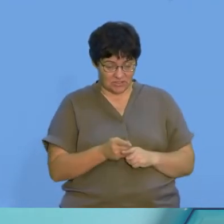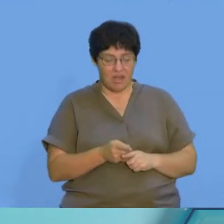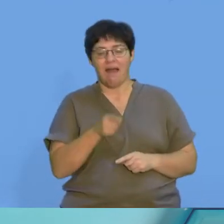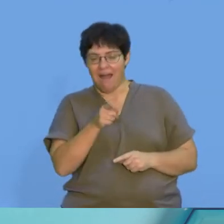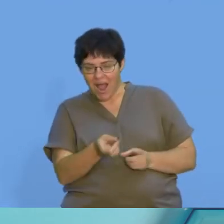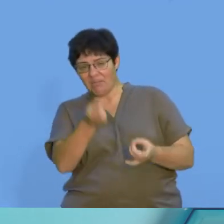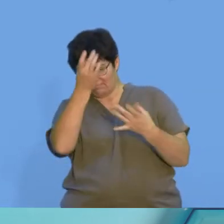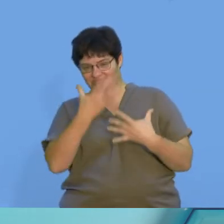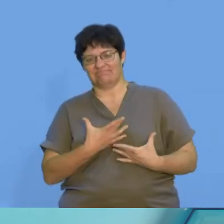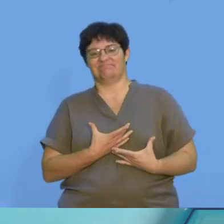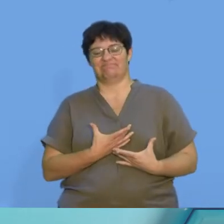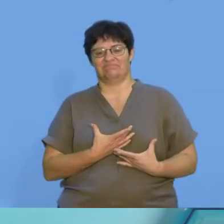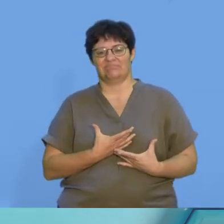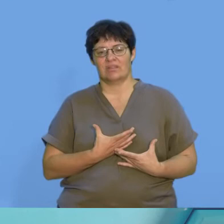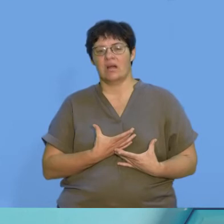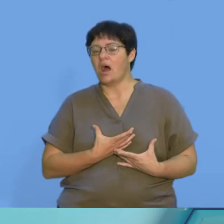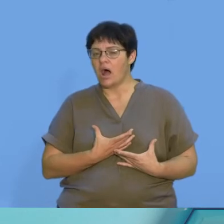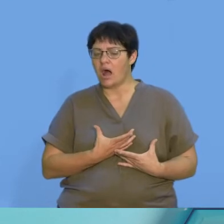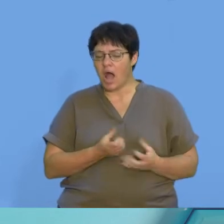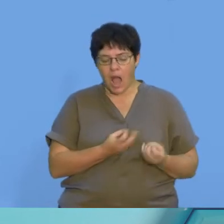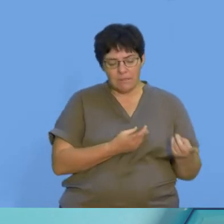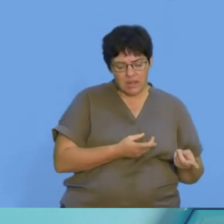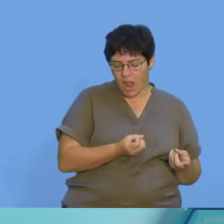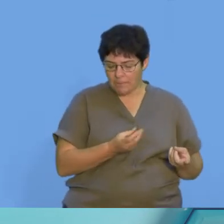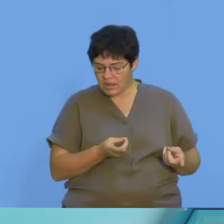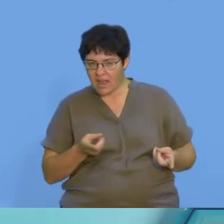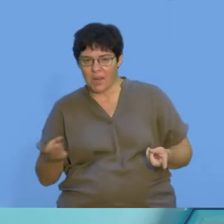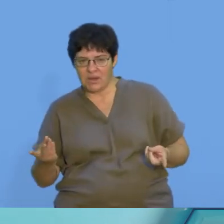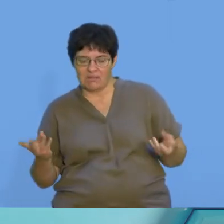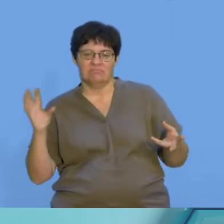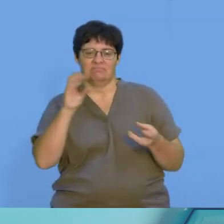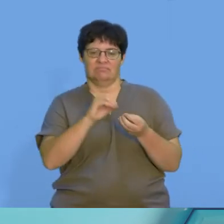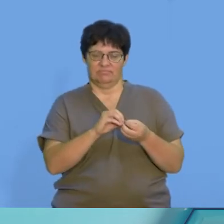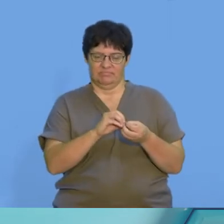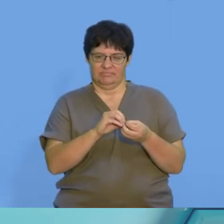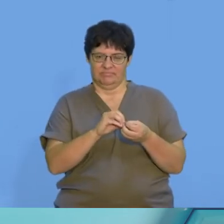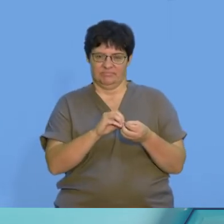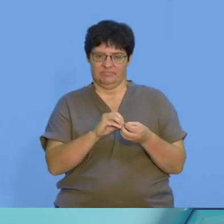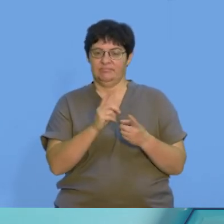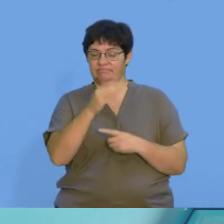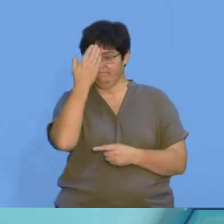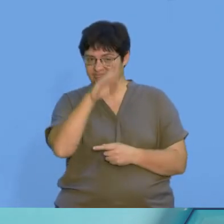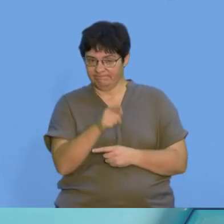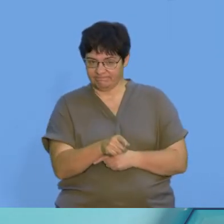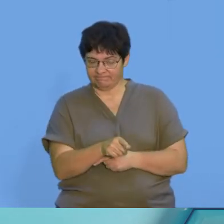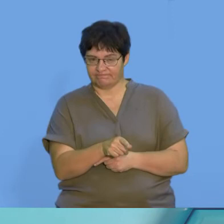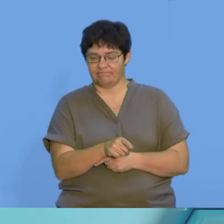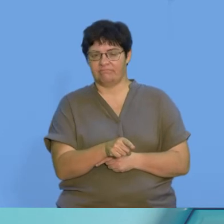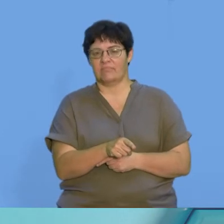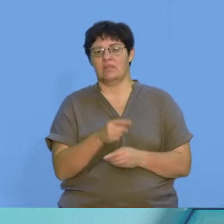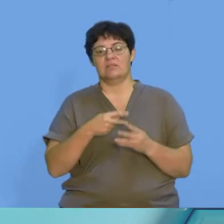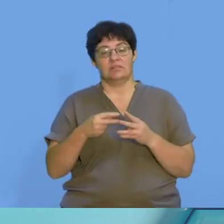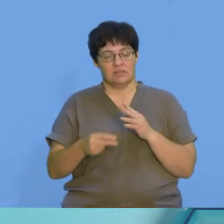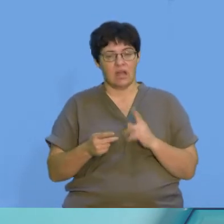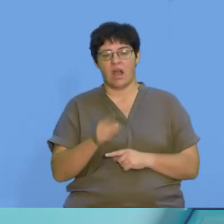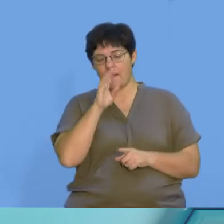us an indication in terms of which elements make up that substance. And then from the subscripts and whatnot,